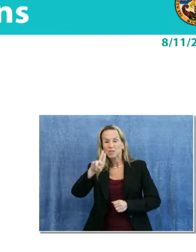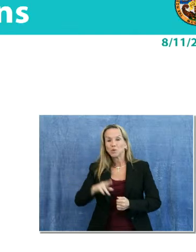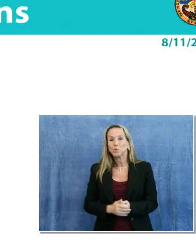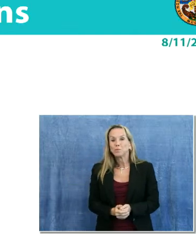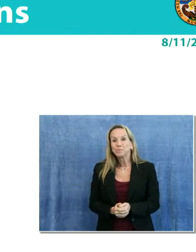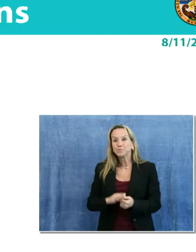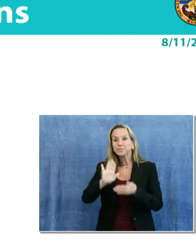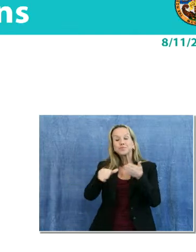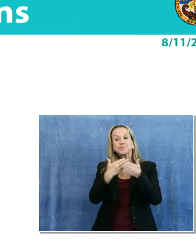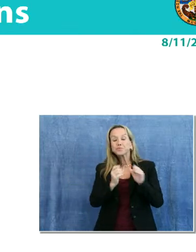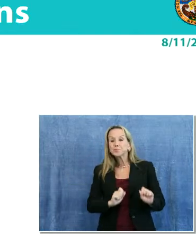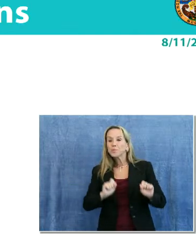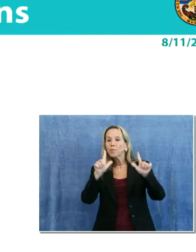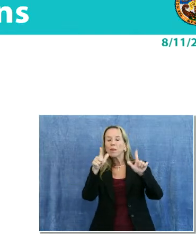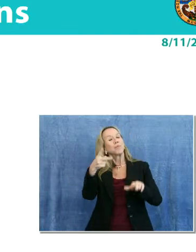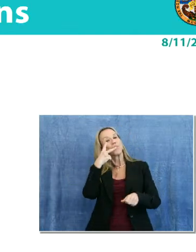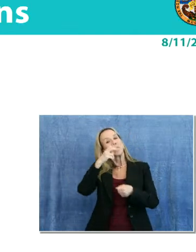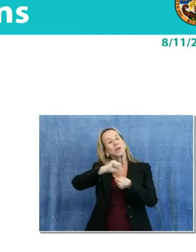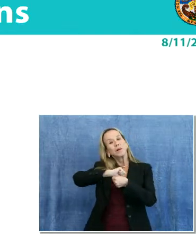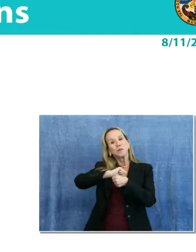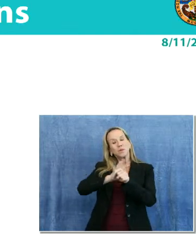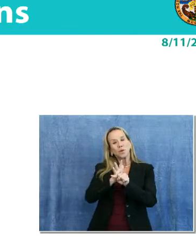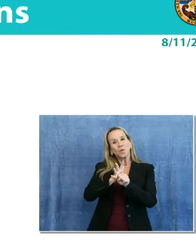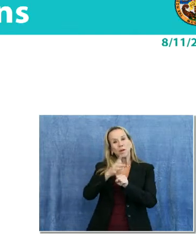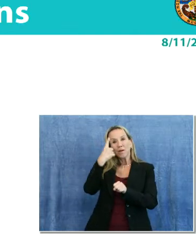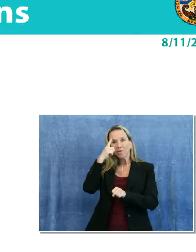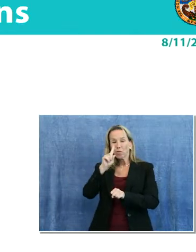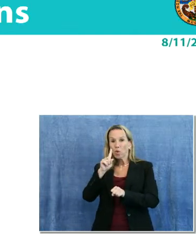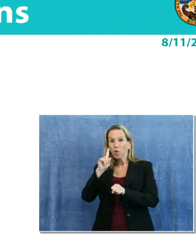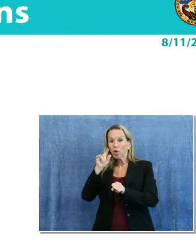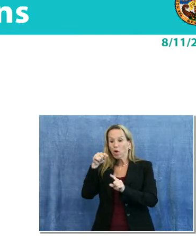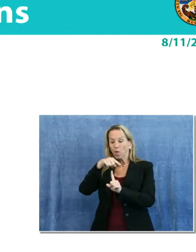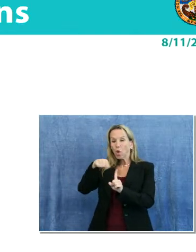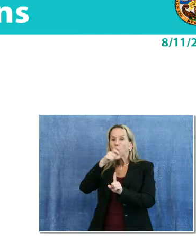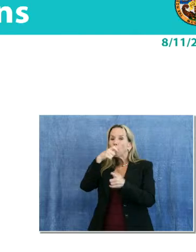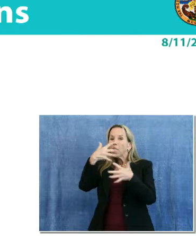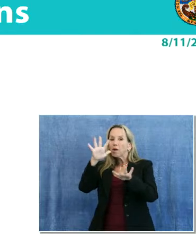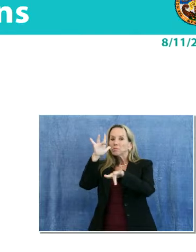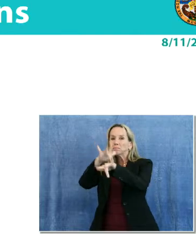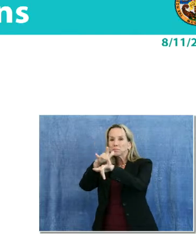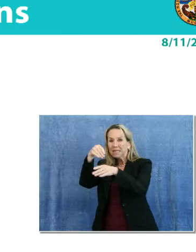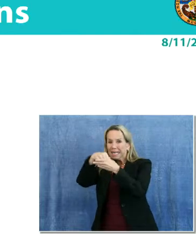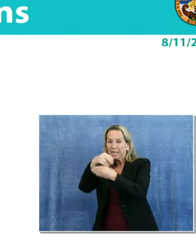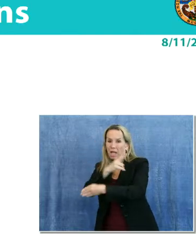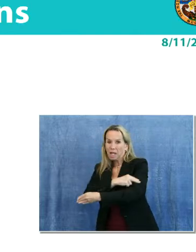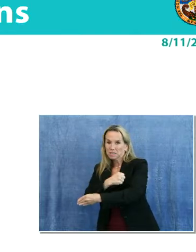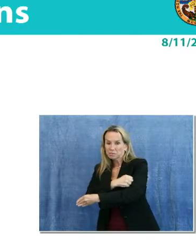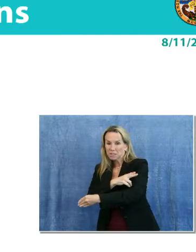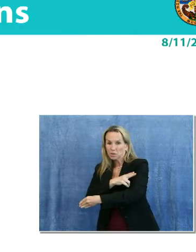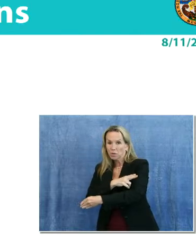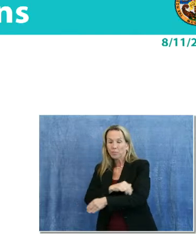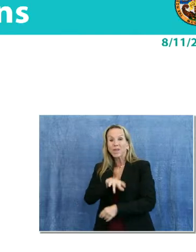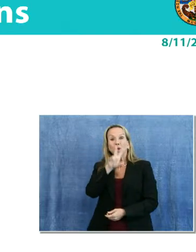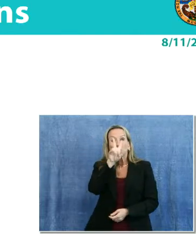reviews COVID-19 demographics related to hospitalized cases. Of the